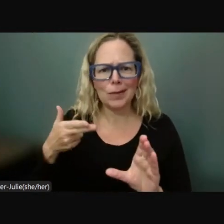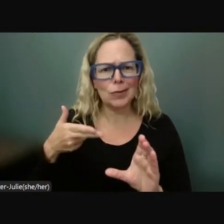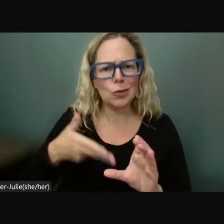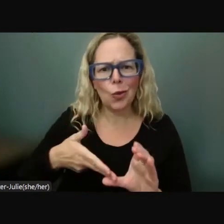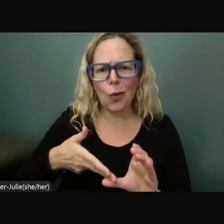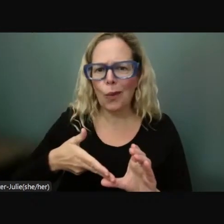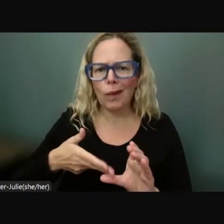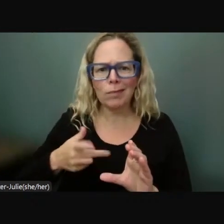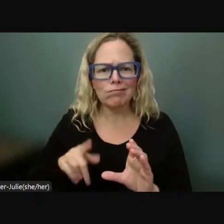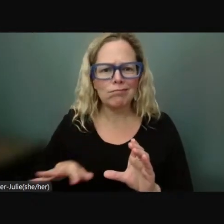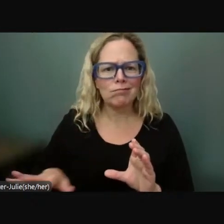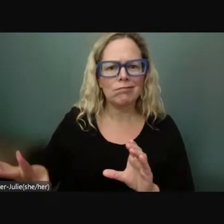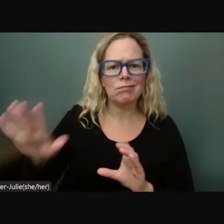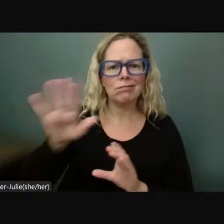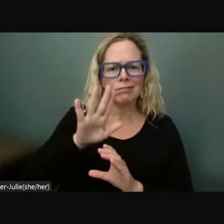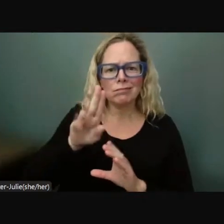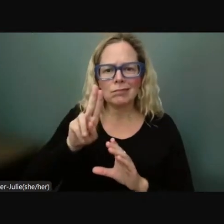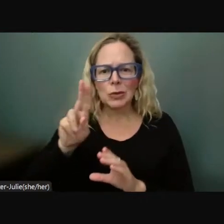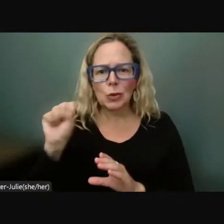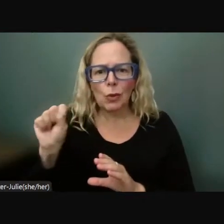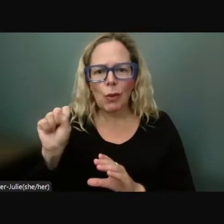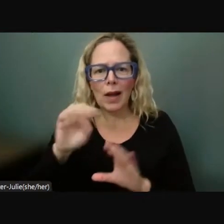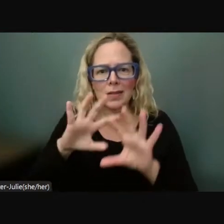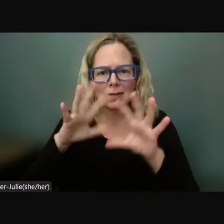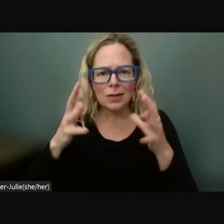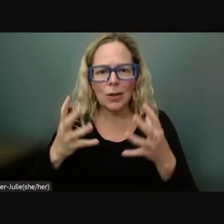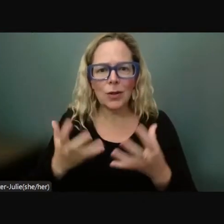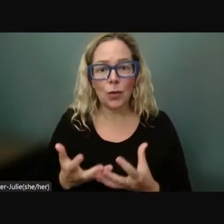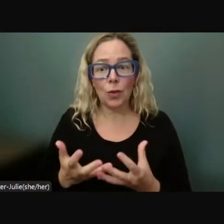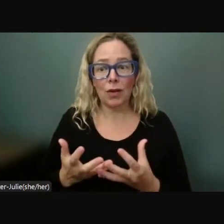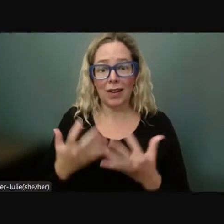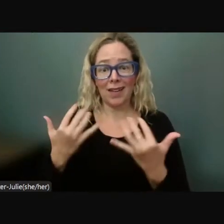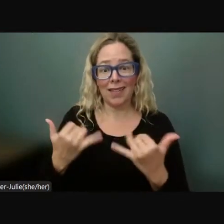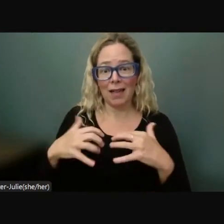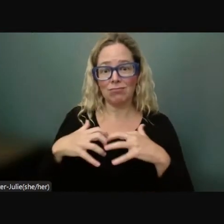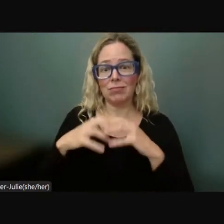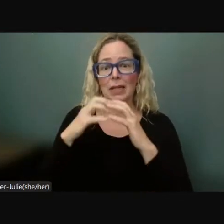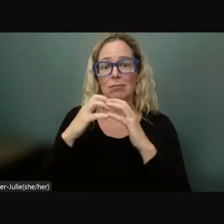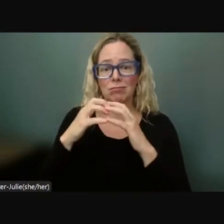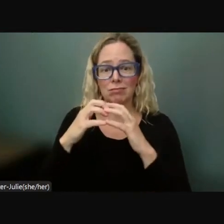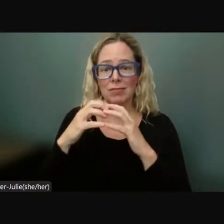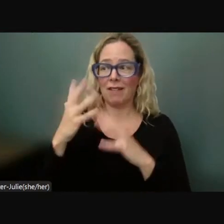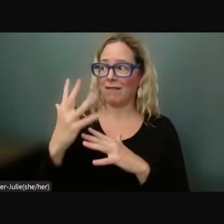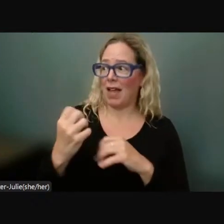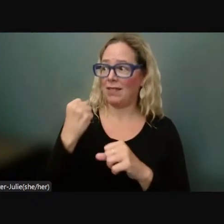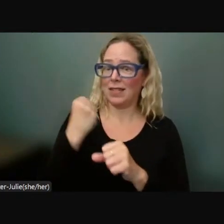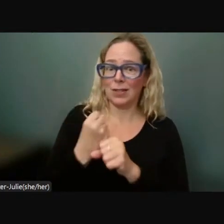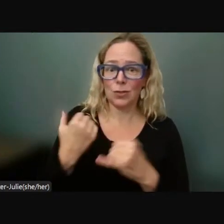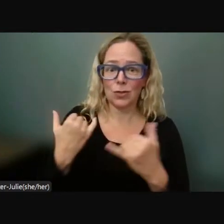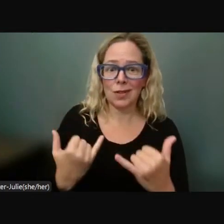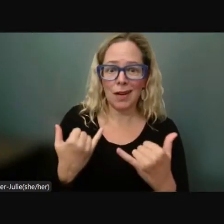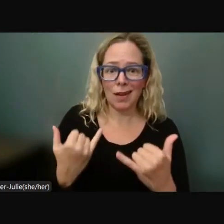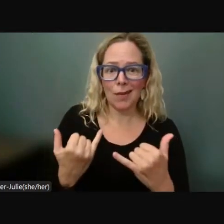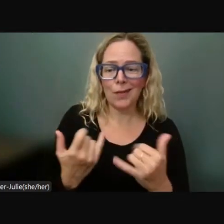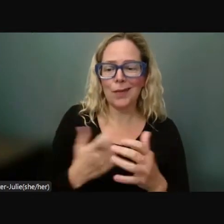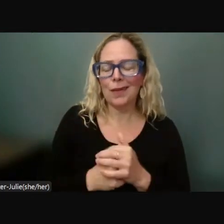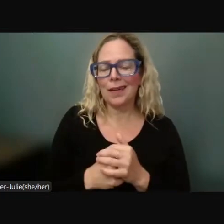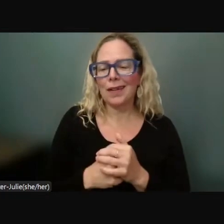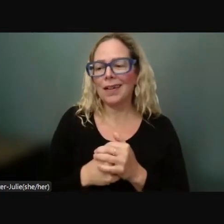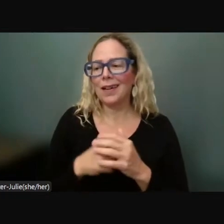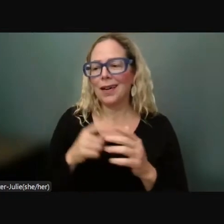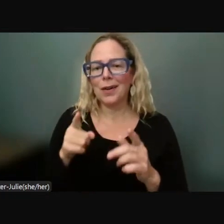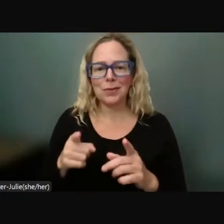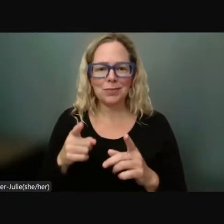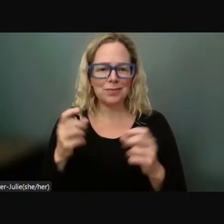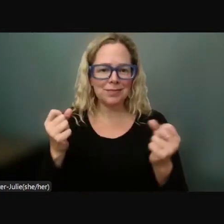world. We've been in existence for 5 years now. At last count, our researchers include folks from around